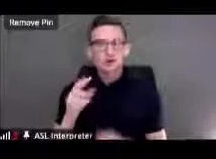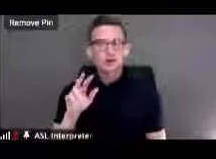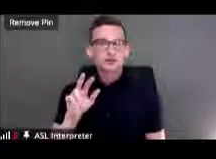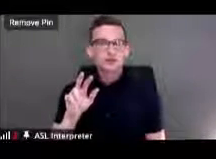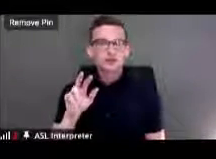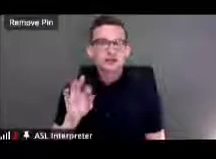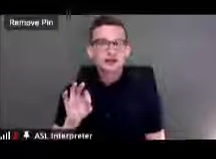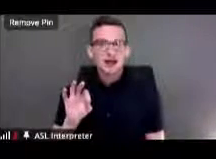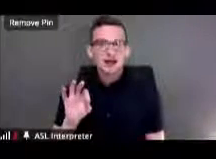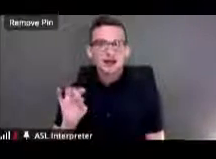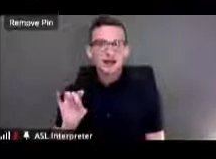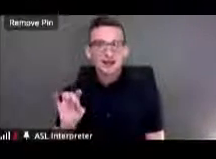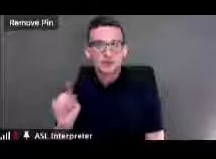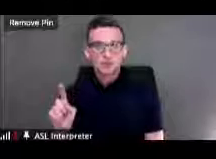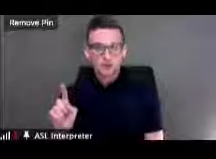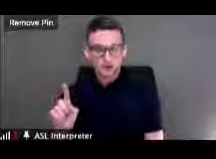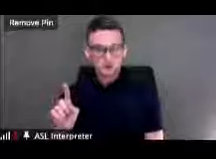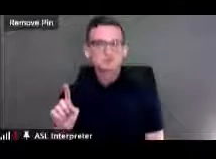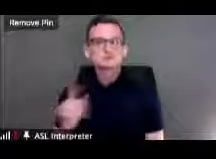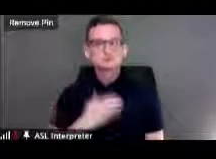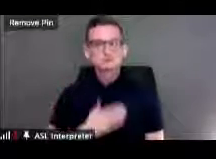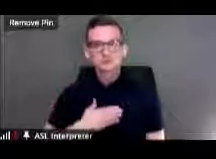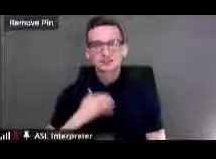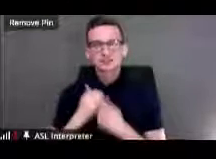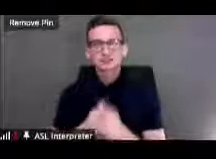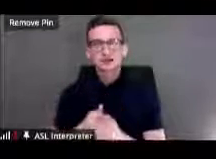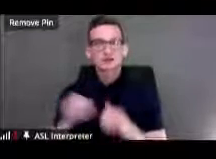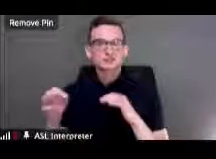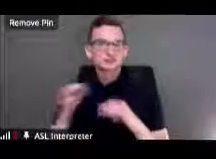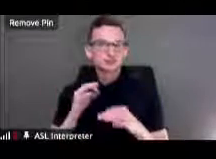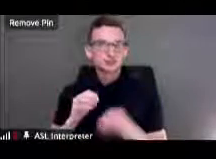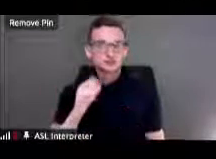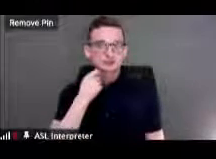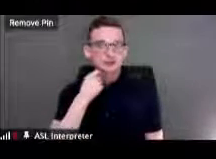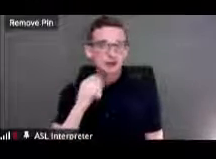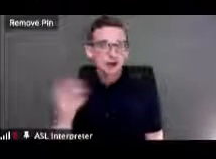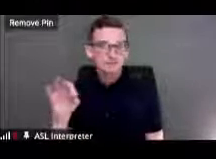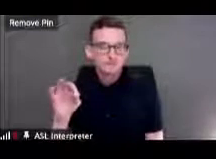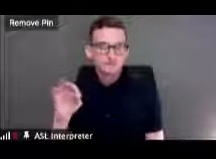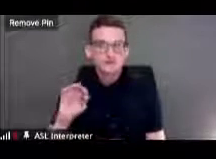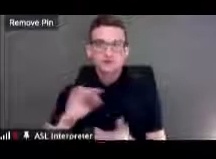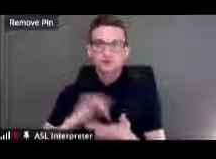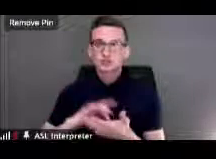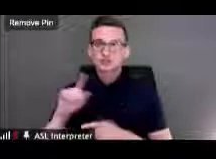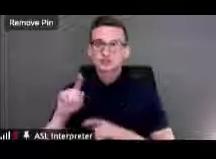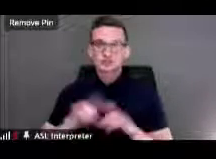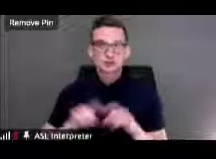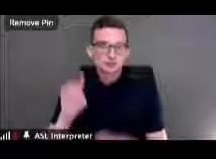3981. If you will please follow the prompts to unmute at this time by pressing star 6.